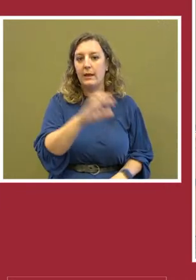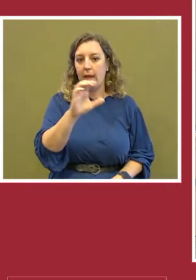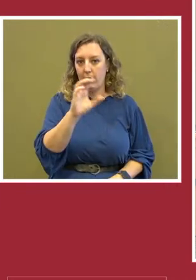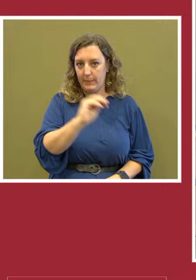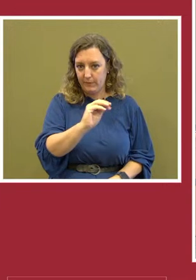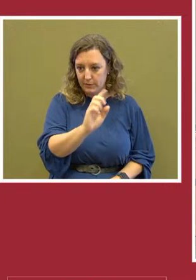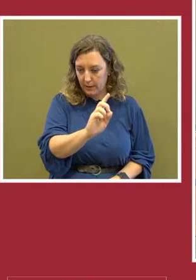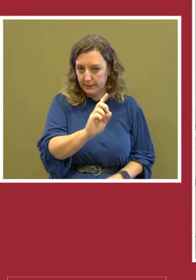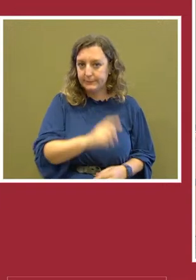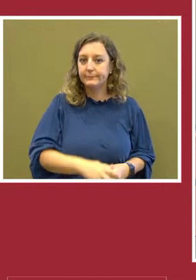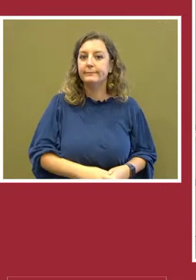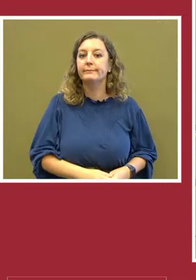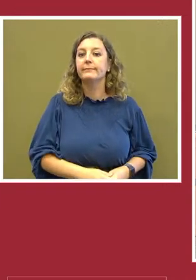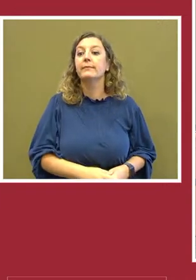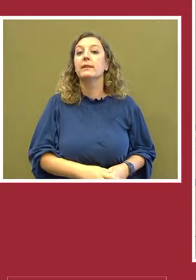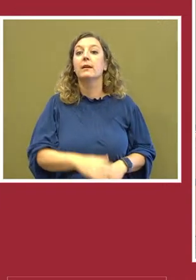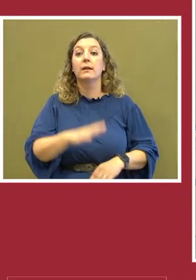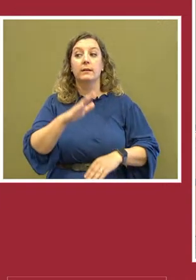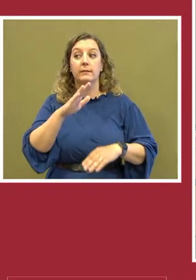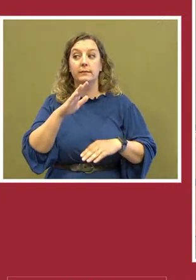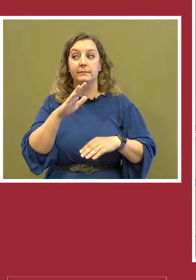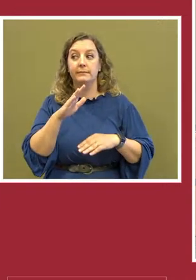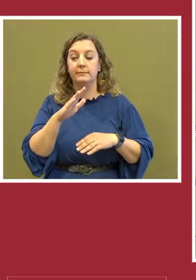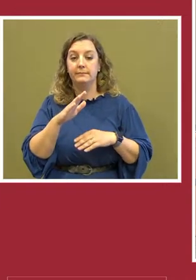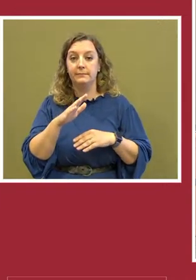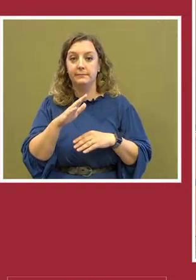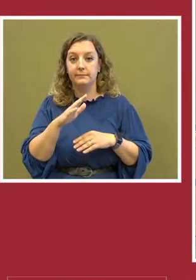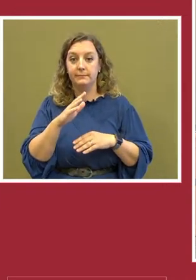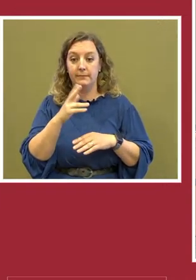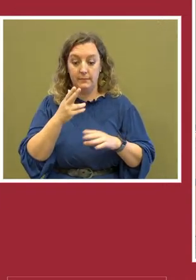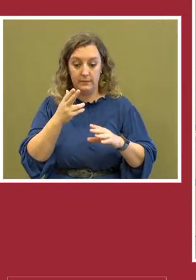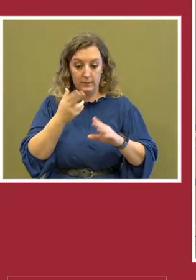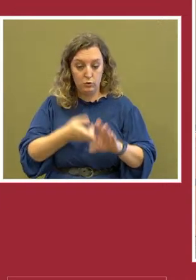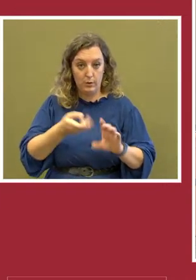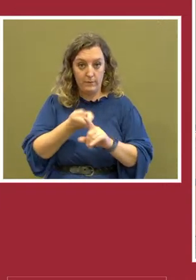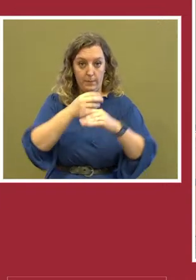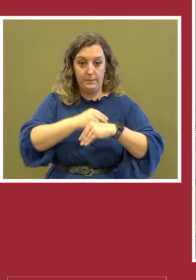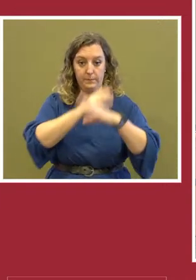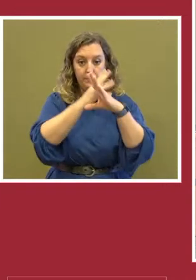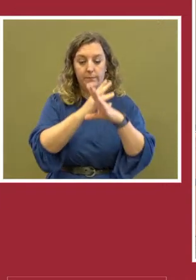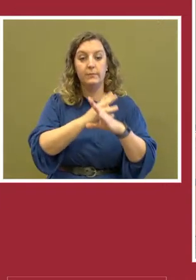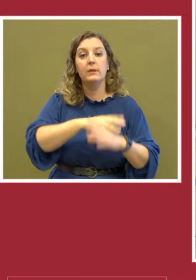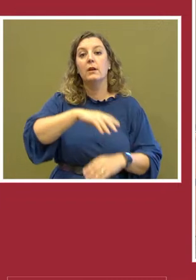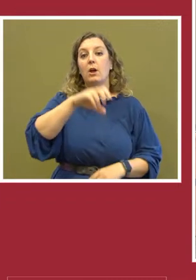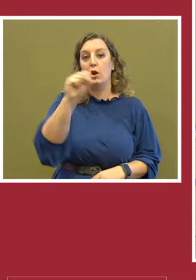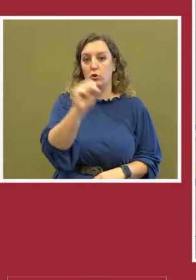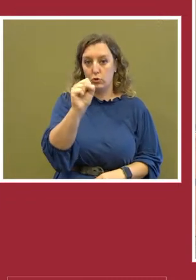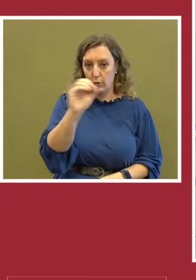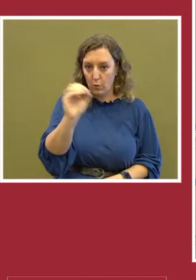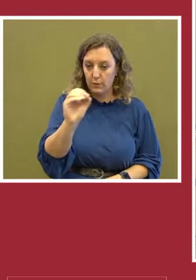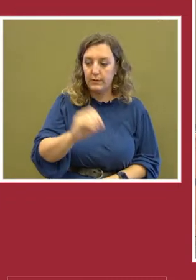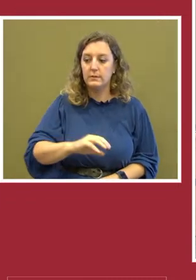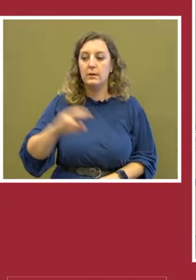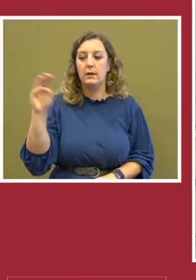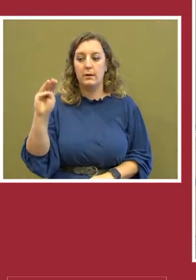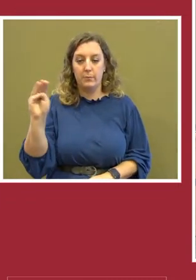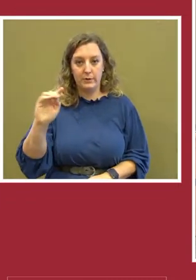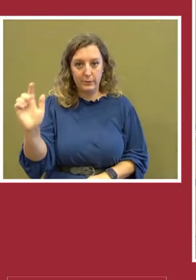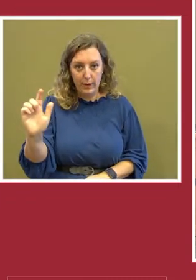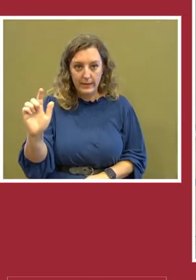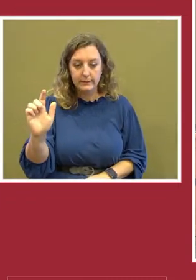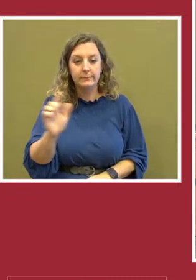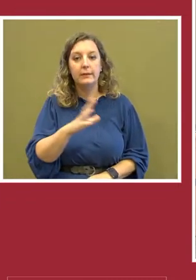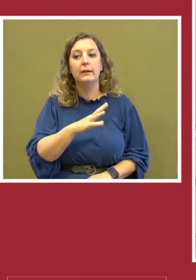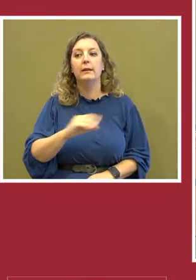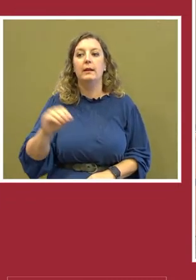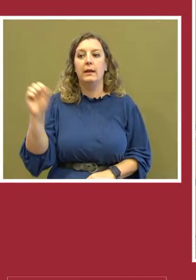McPherson Douglas. Joining us remotely are Shirley Olson, Marcus LeGrand,